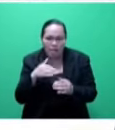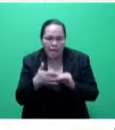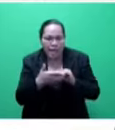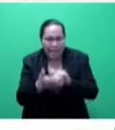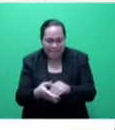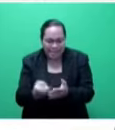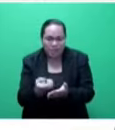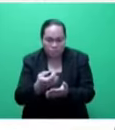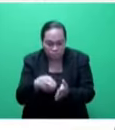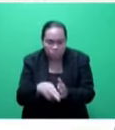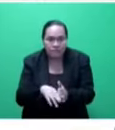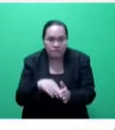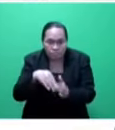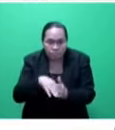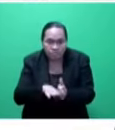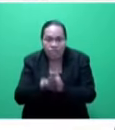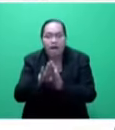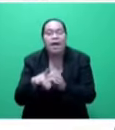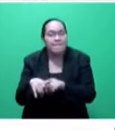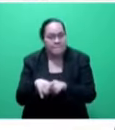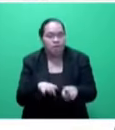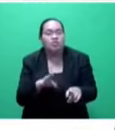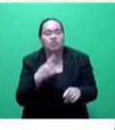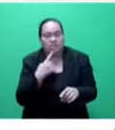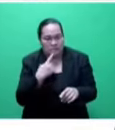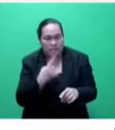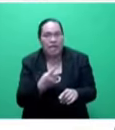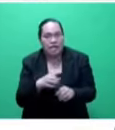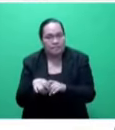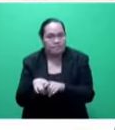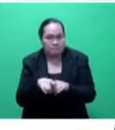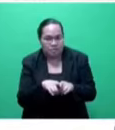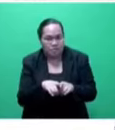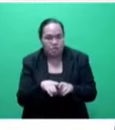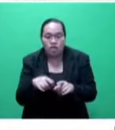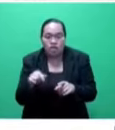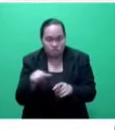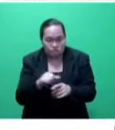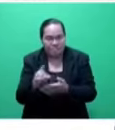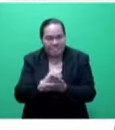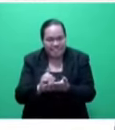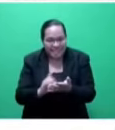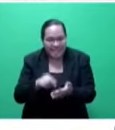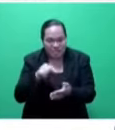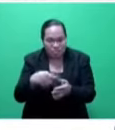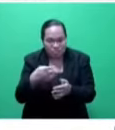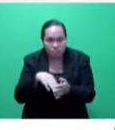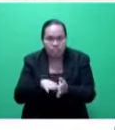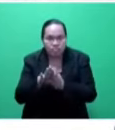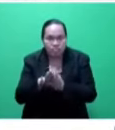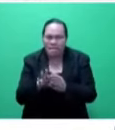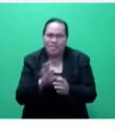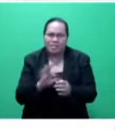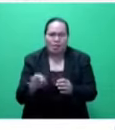the economy revive itself, you're just saying that this bill was supposed to be designed to stimulate the economy. It is not designed to